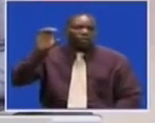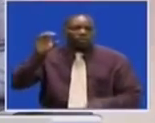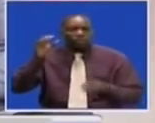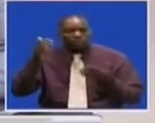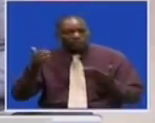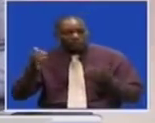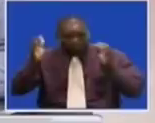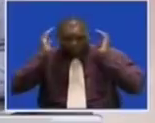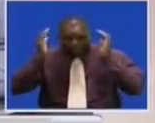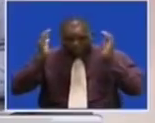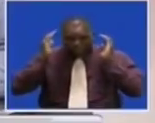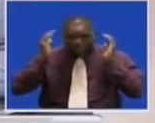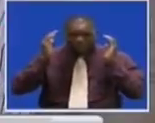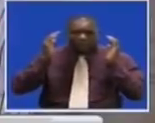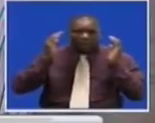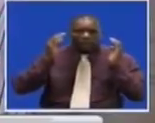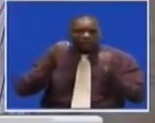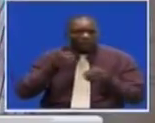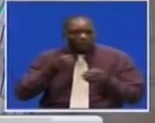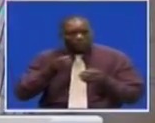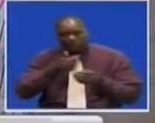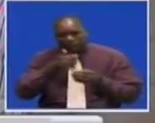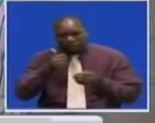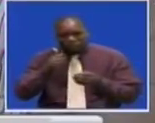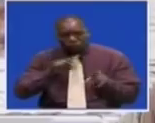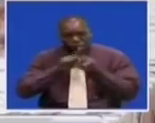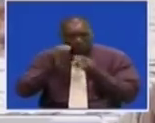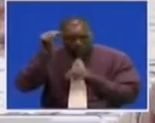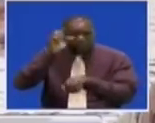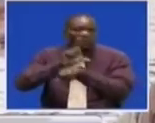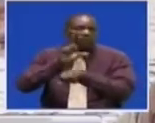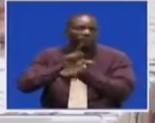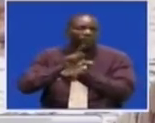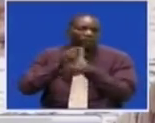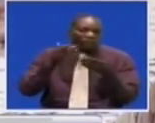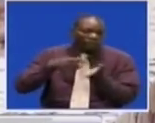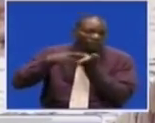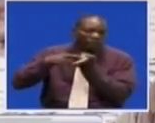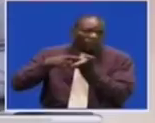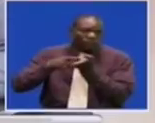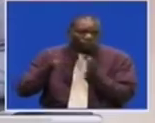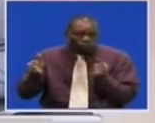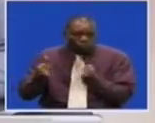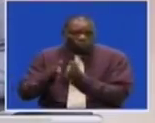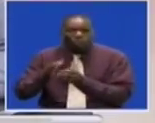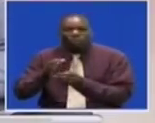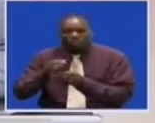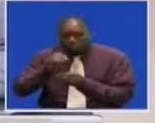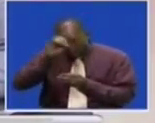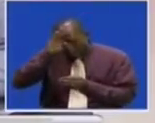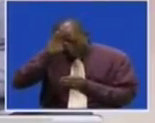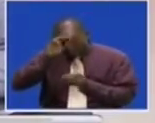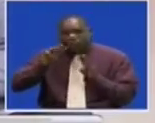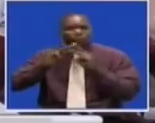officials from the Zambia Development Agency and the Minister of Labour, as well as representatives of small-scale miners. The holding of the workshop